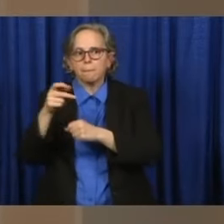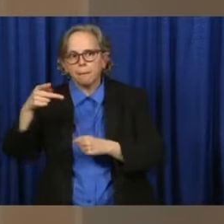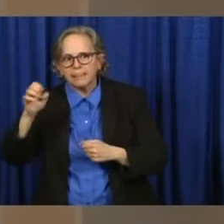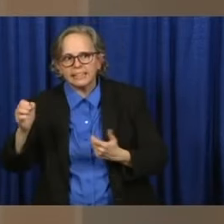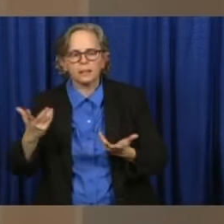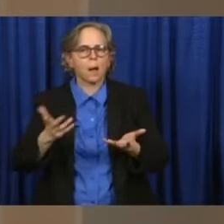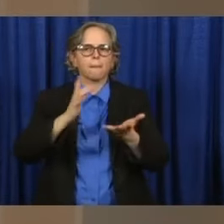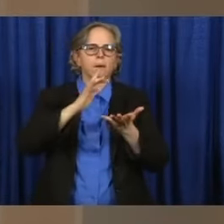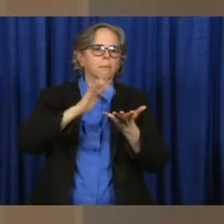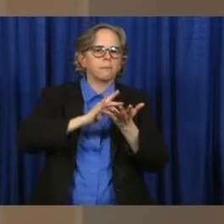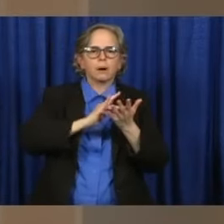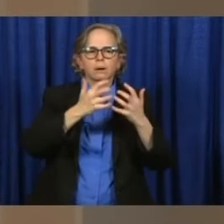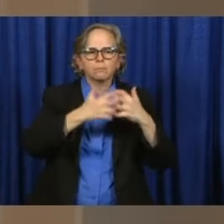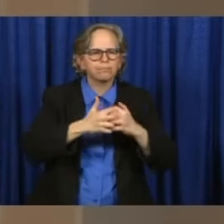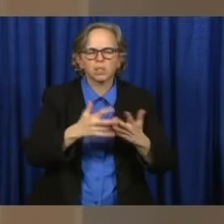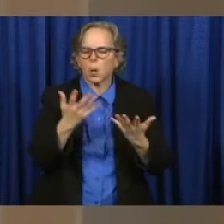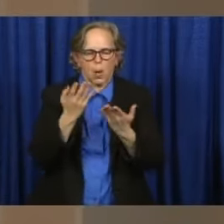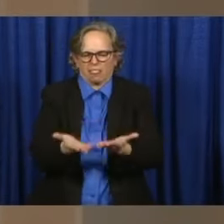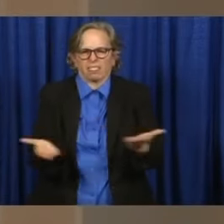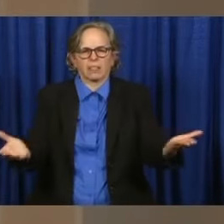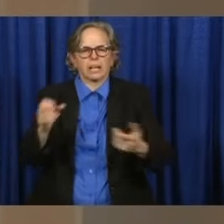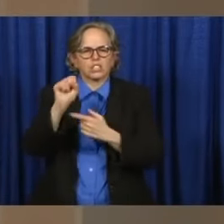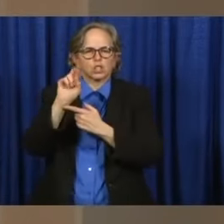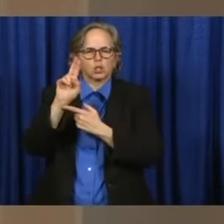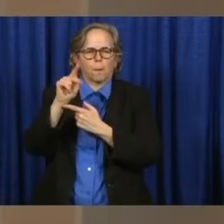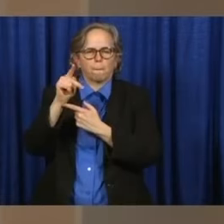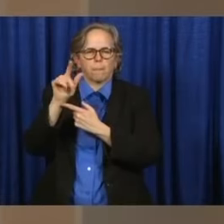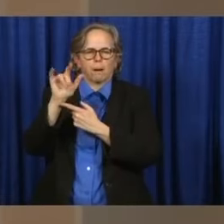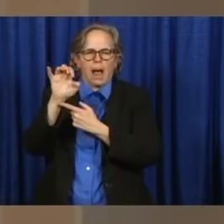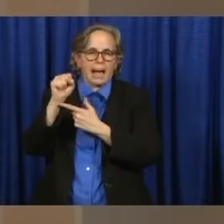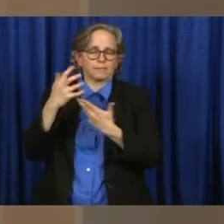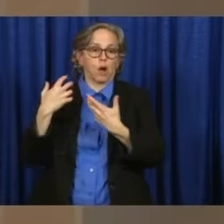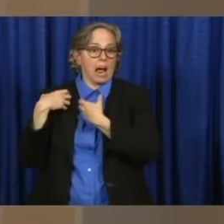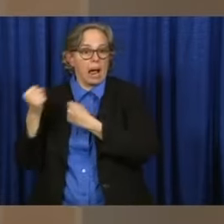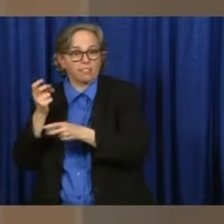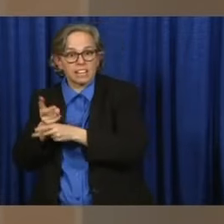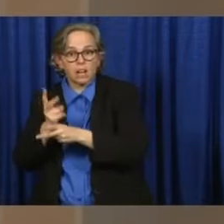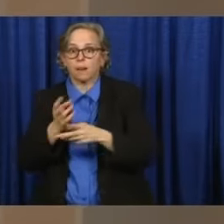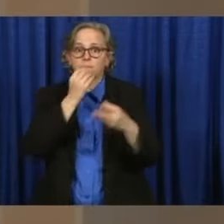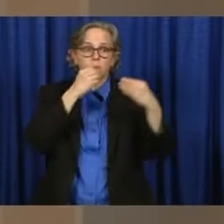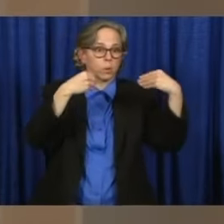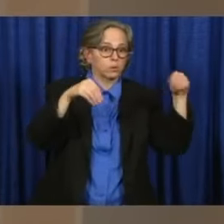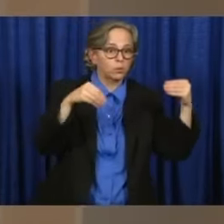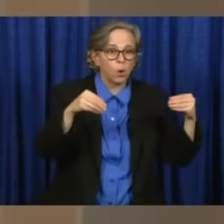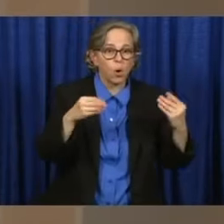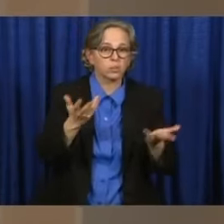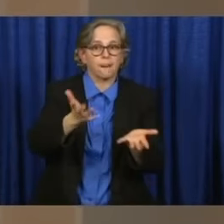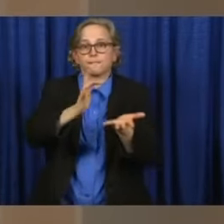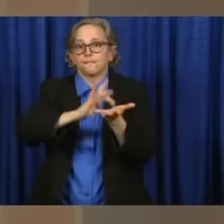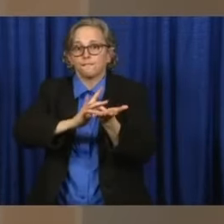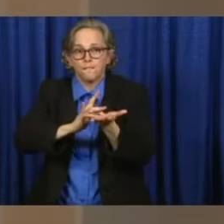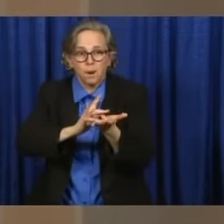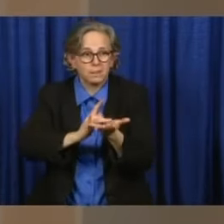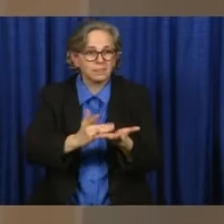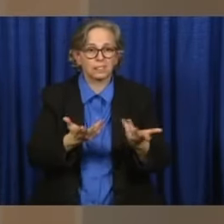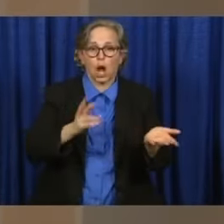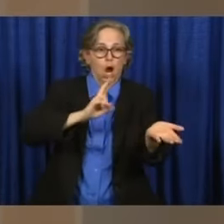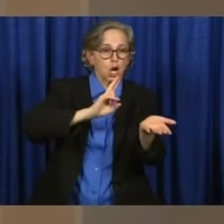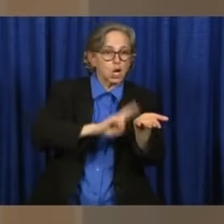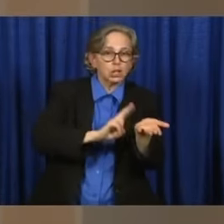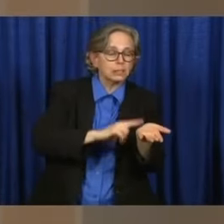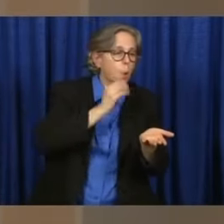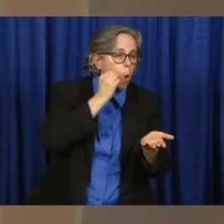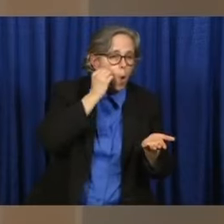or supplies for the healthcare industry, grocery stores, pharmacies, nursing homes, hospitals, tech companies